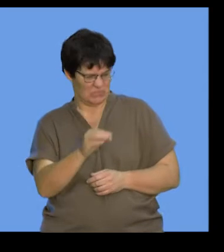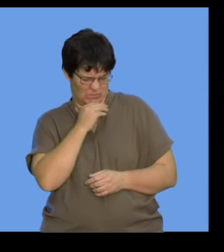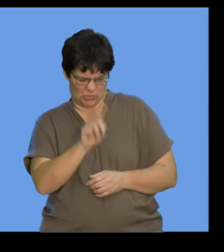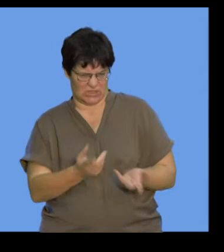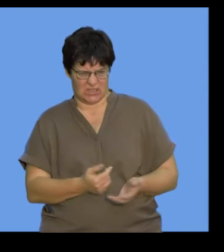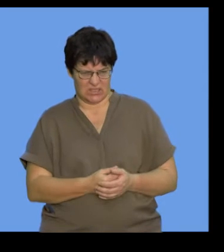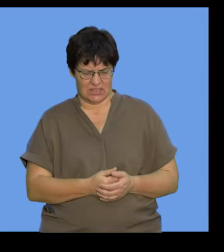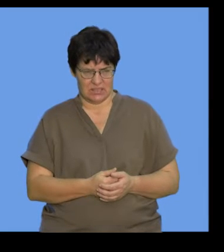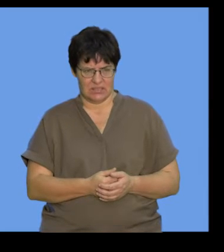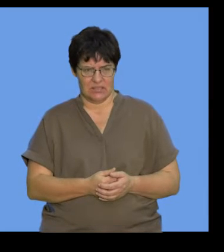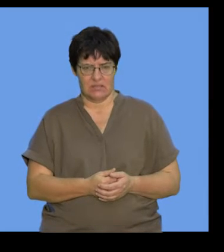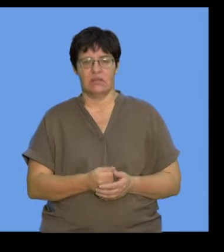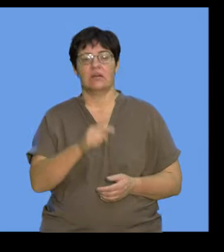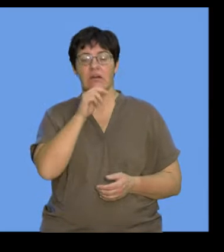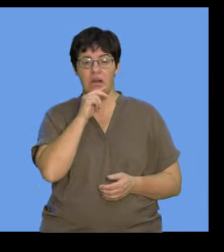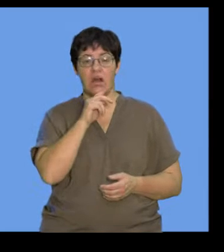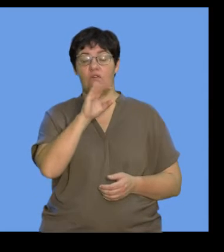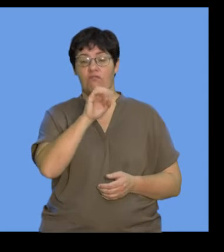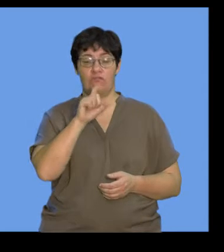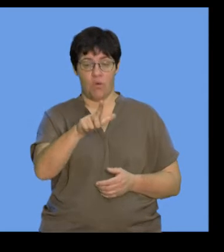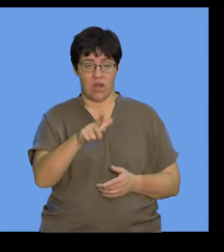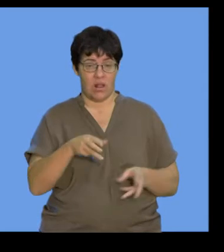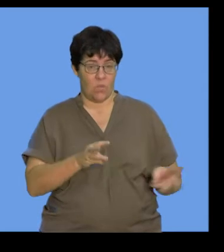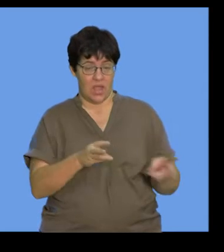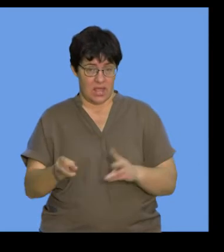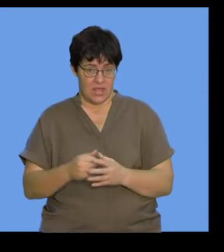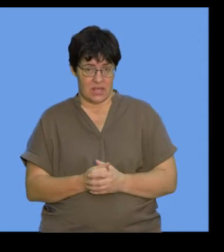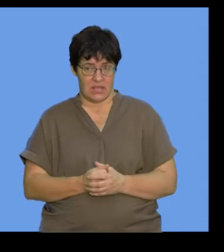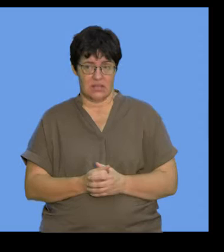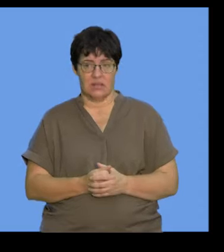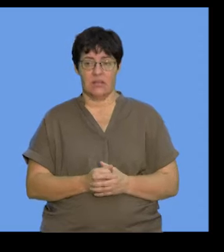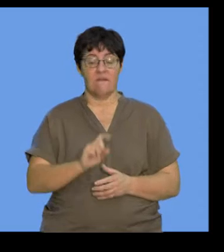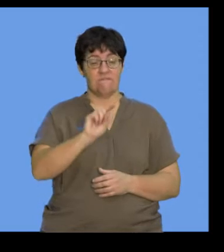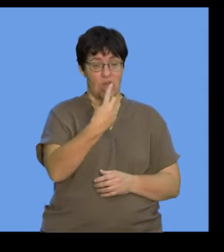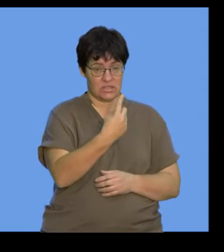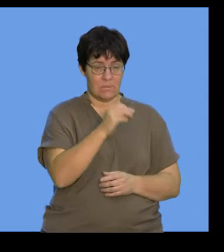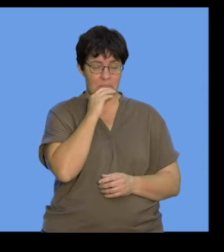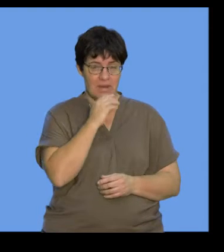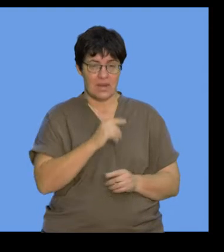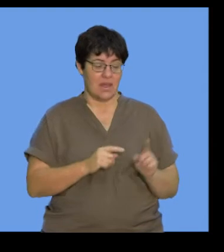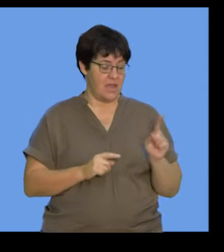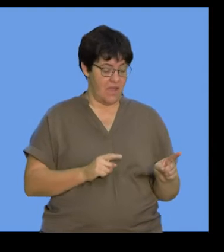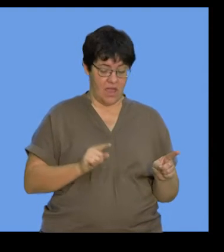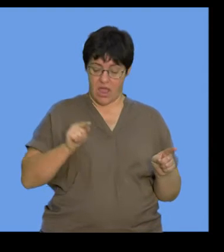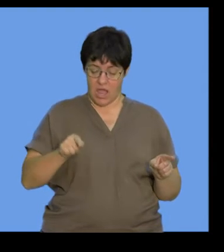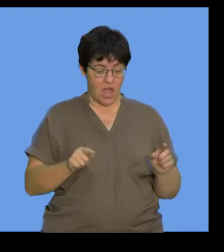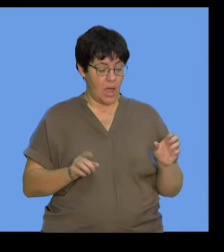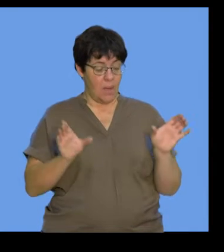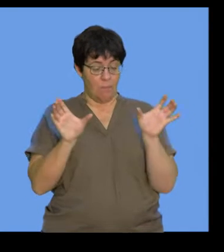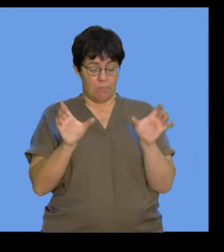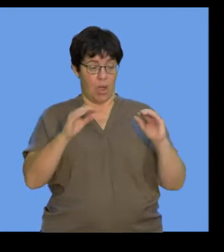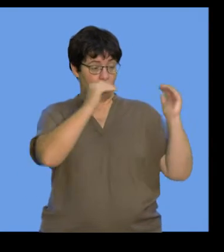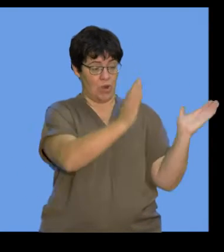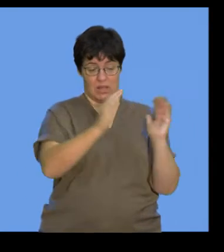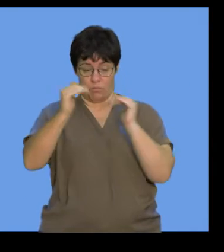this means. Using the FOIL method, when I'm talking about first, it will be the first terms in the 2